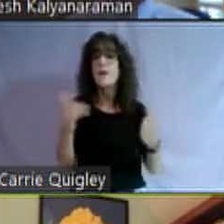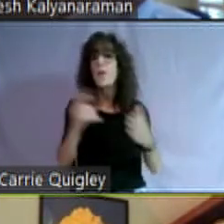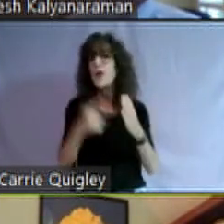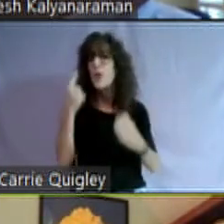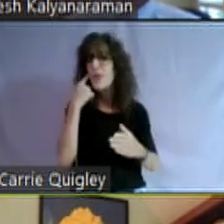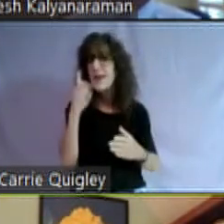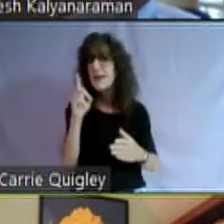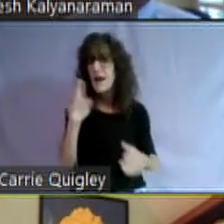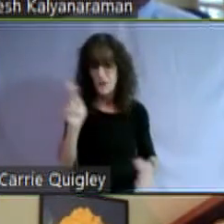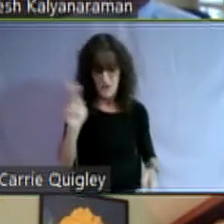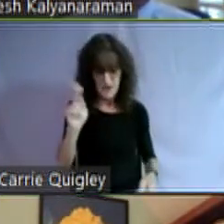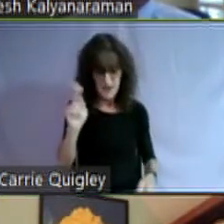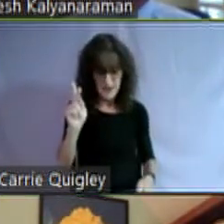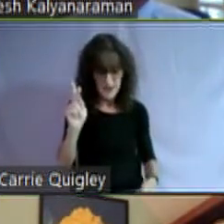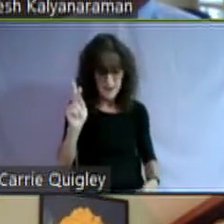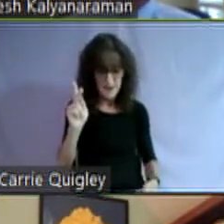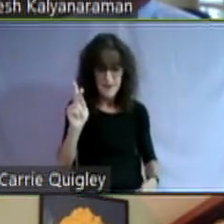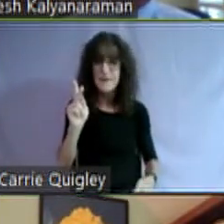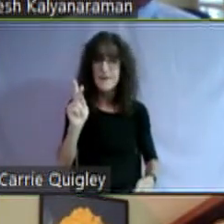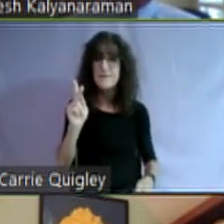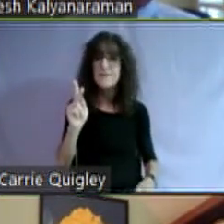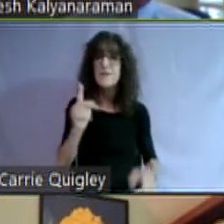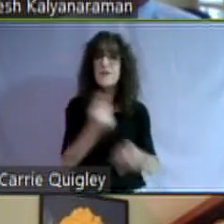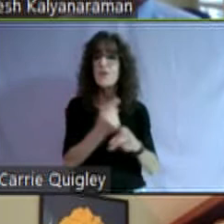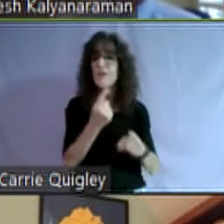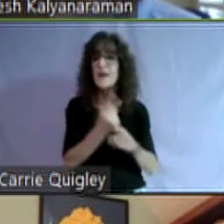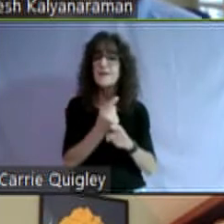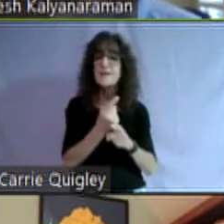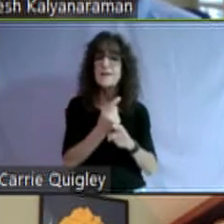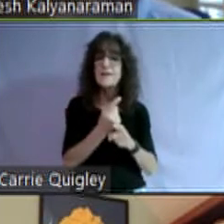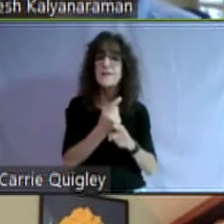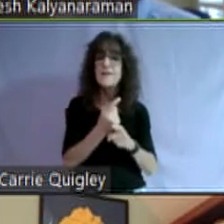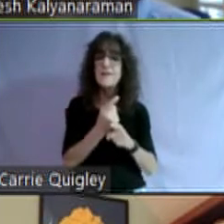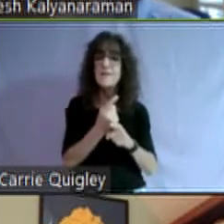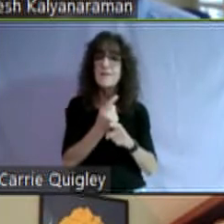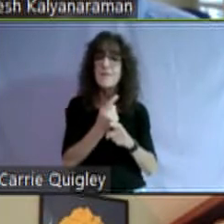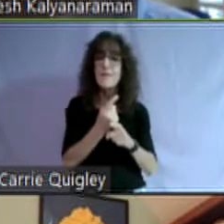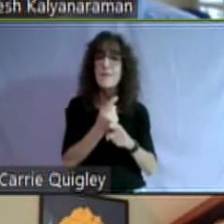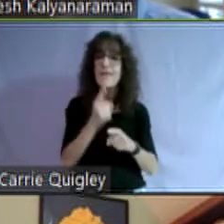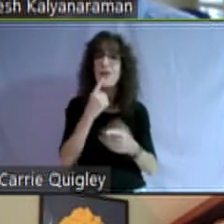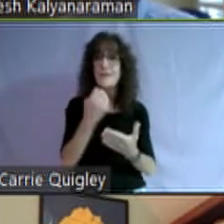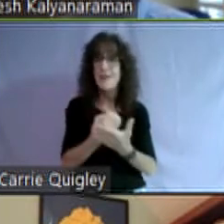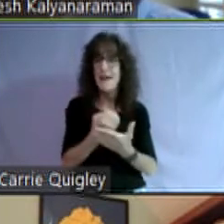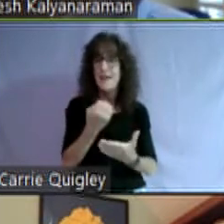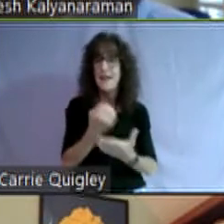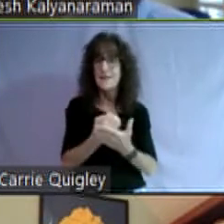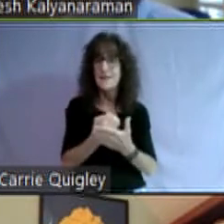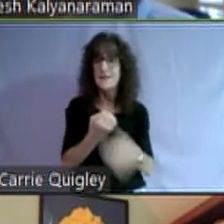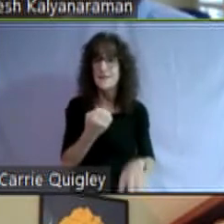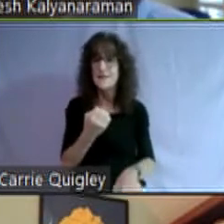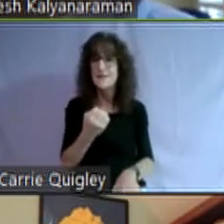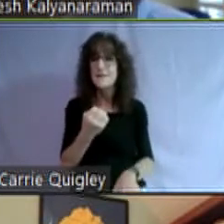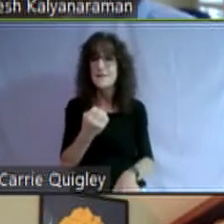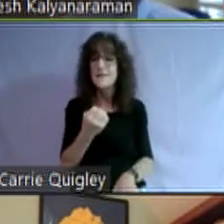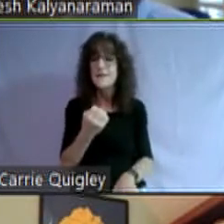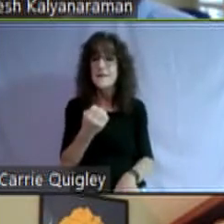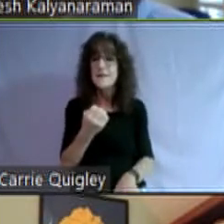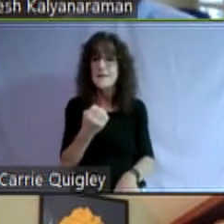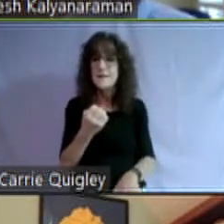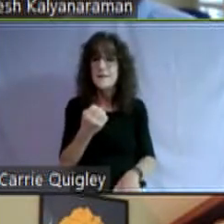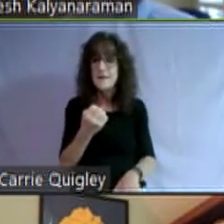Dr. K? That's correct. There is evidence from that the effect